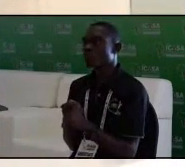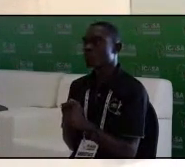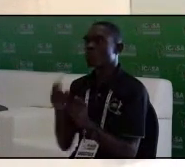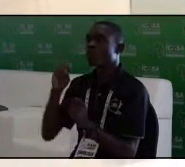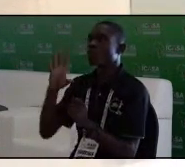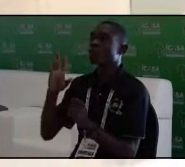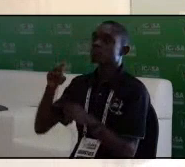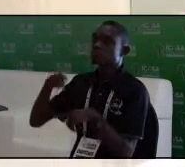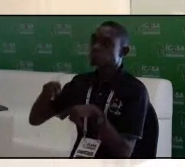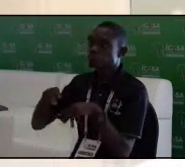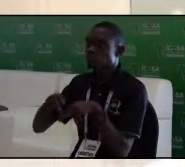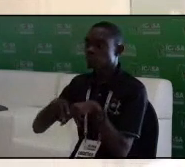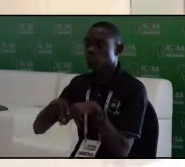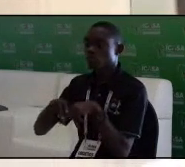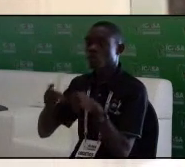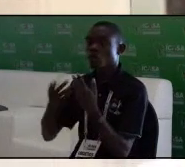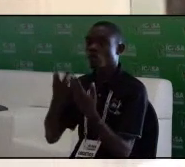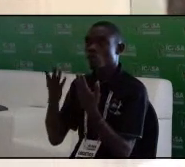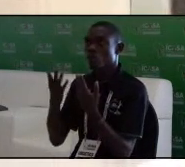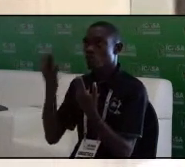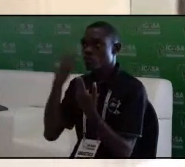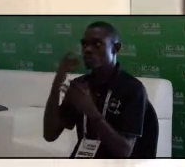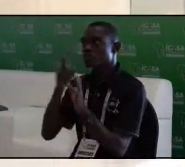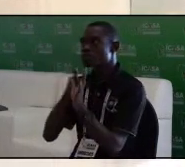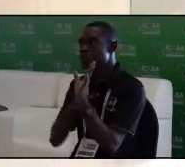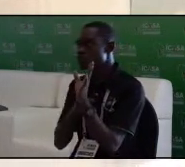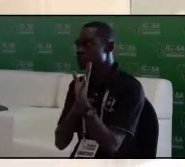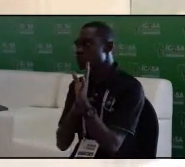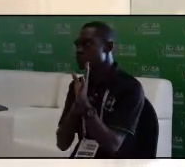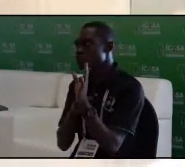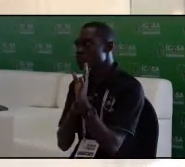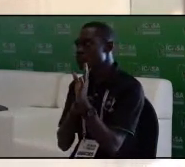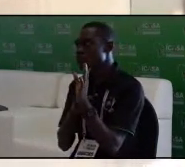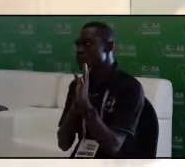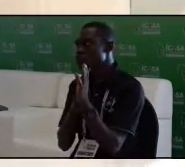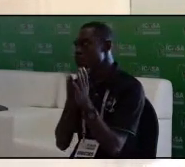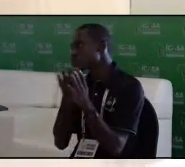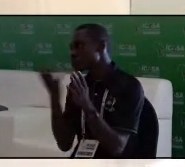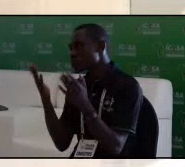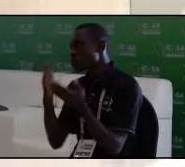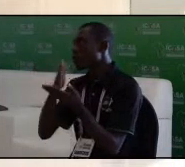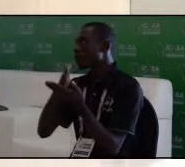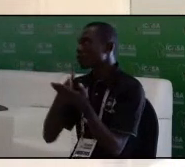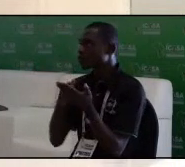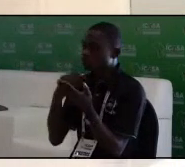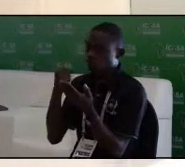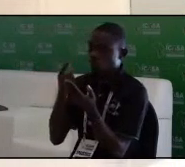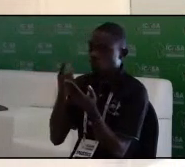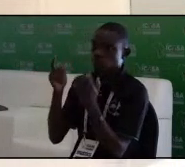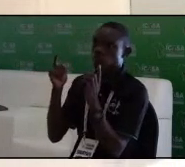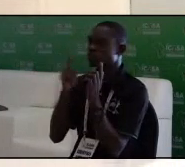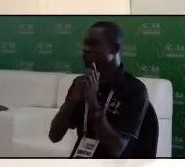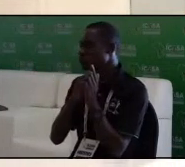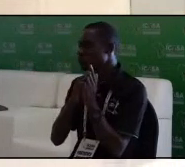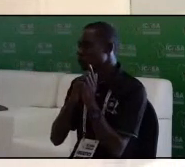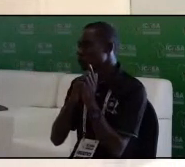So for HIV tests, last year that was we spent about half of that money on HIV